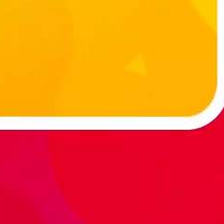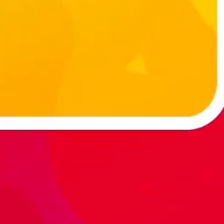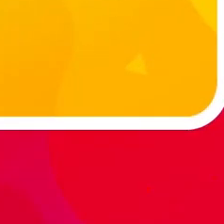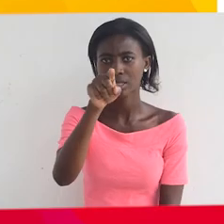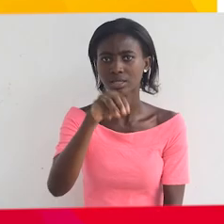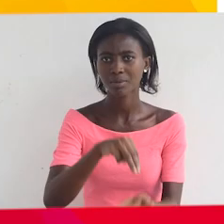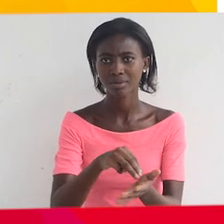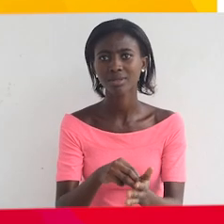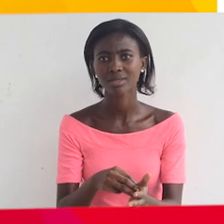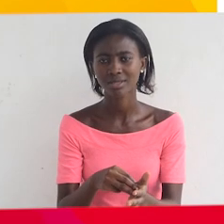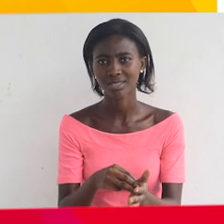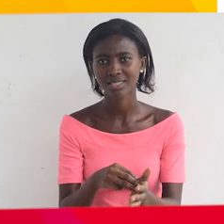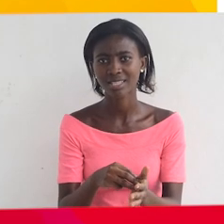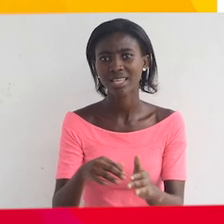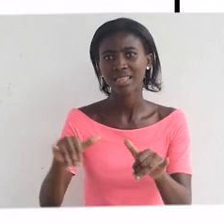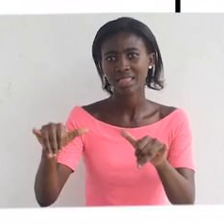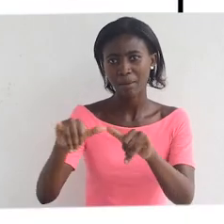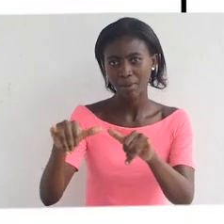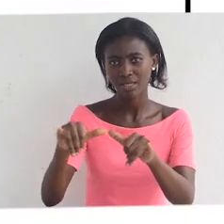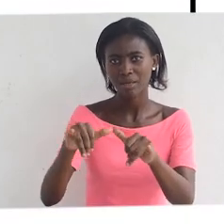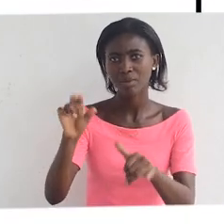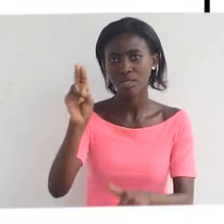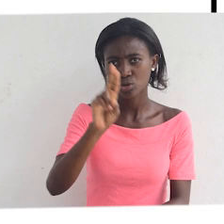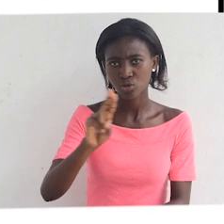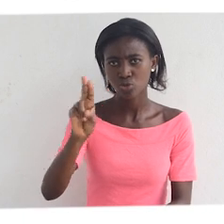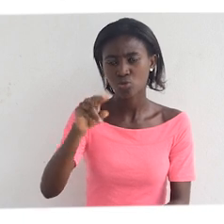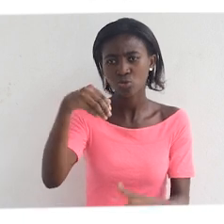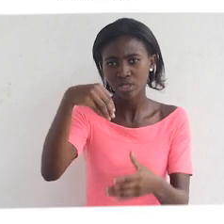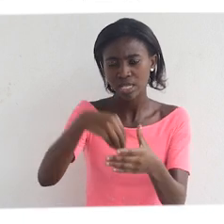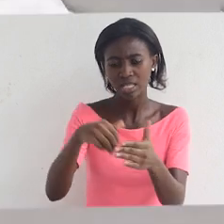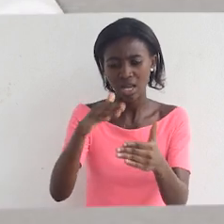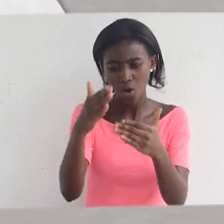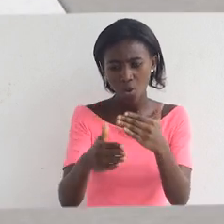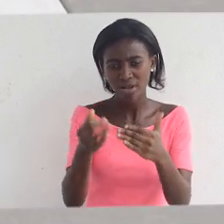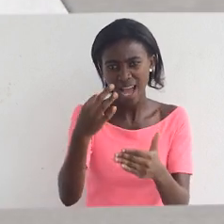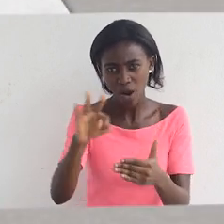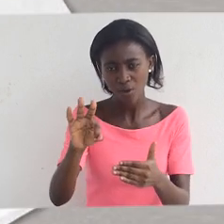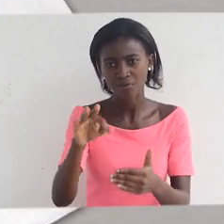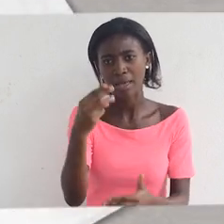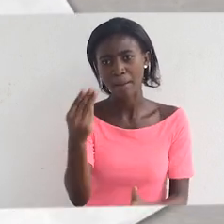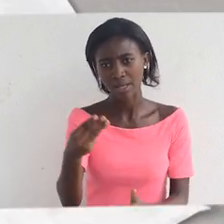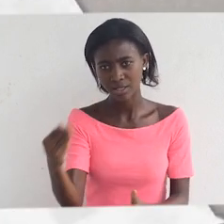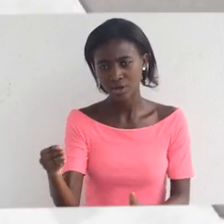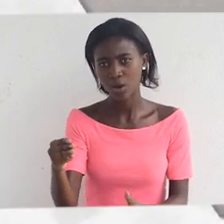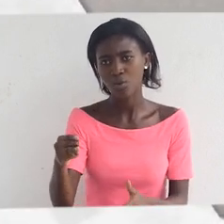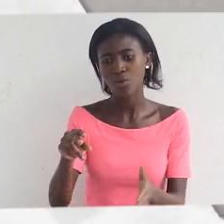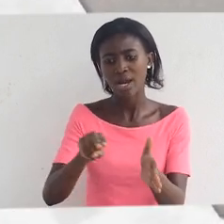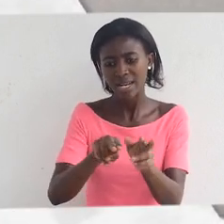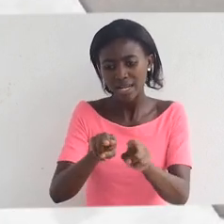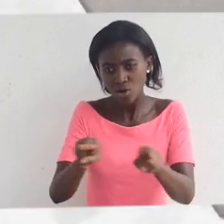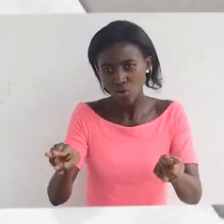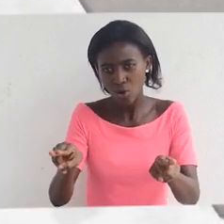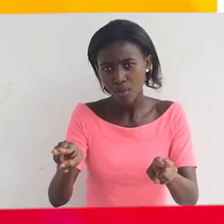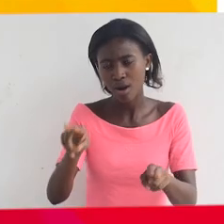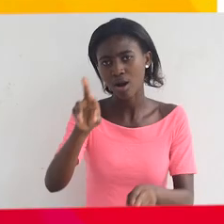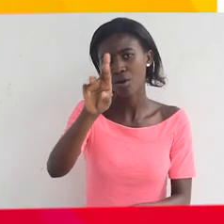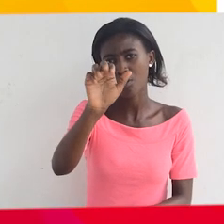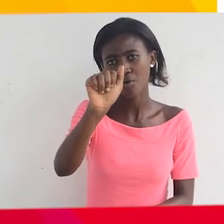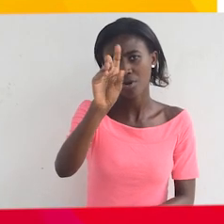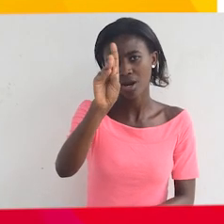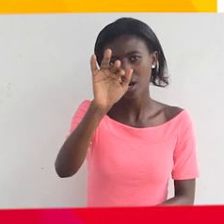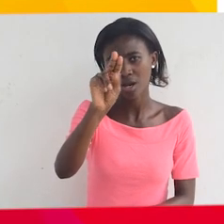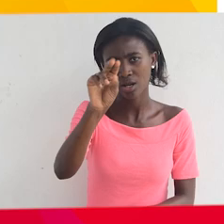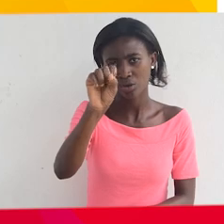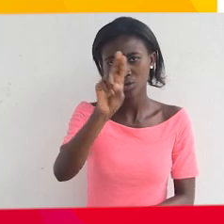Corner radius. This refers to the radius dimension of the corners of the label. The normal radius used is